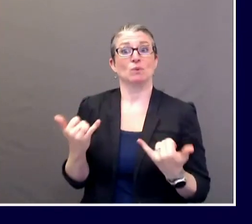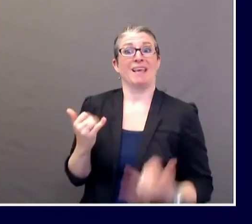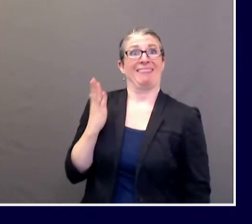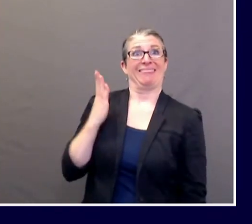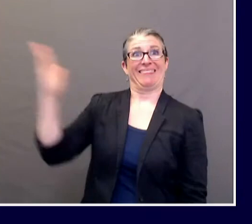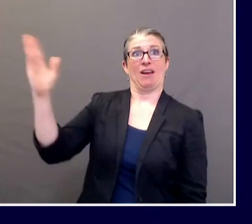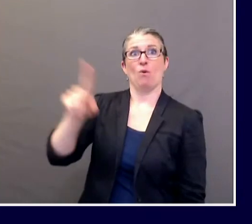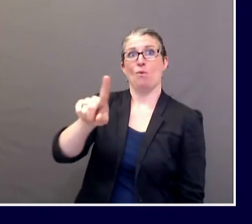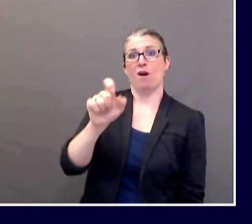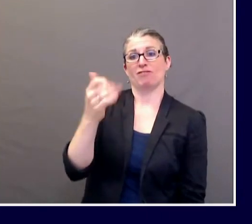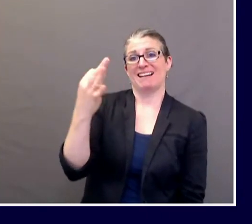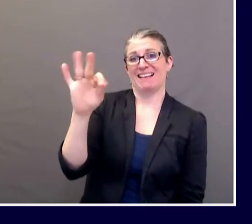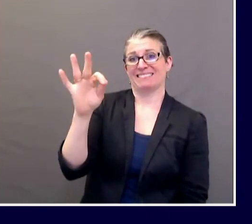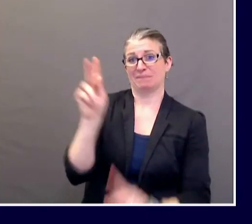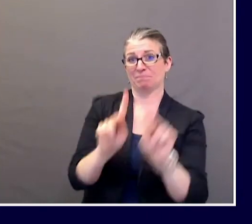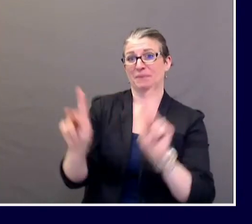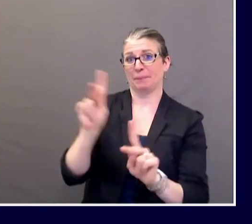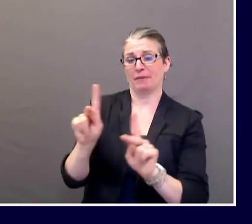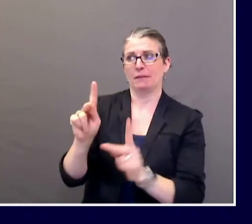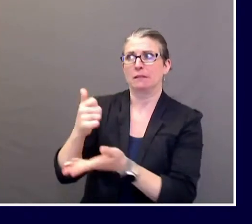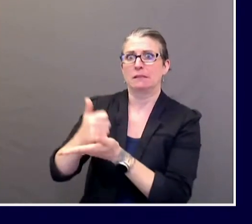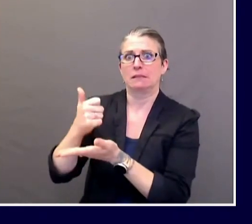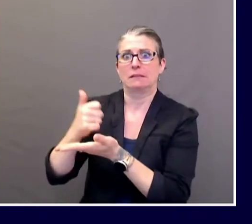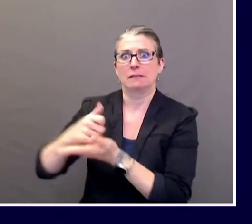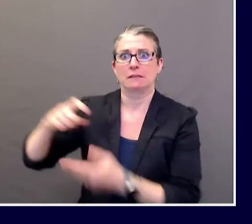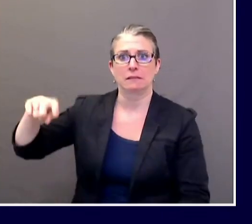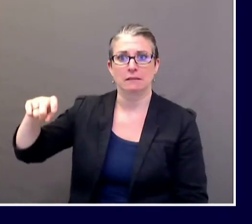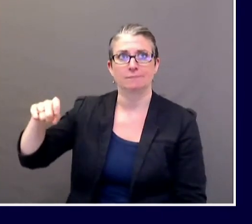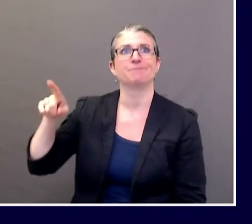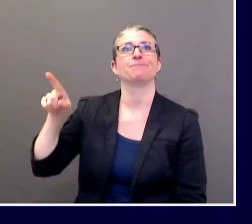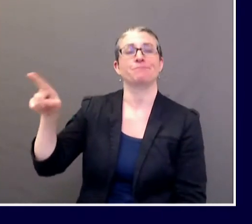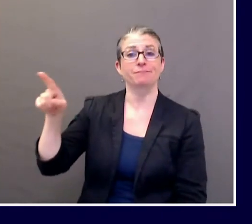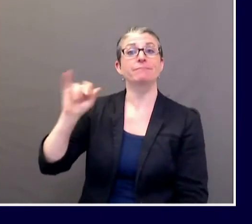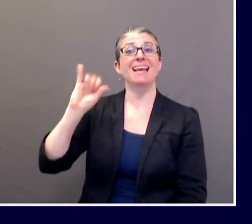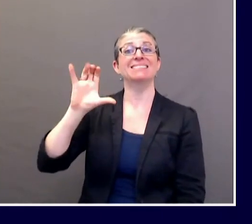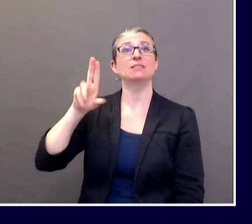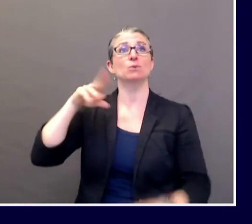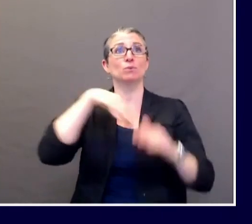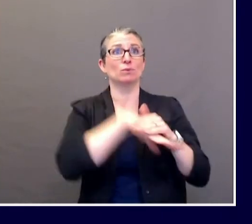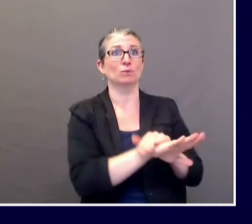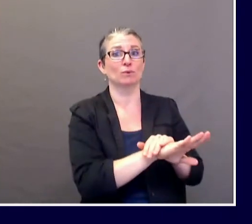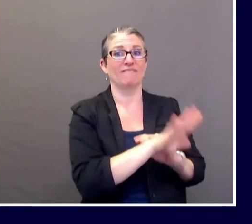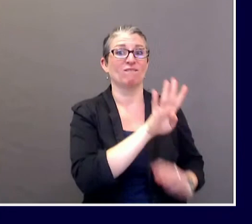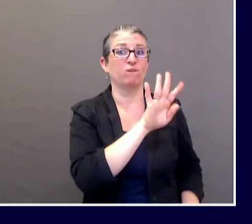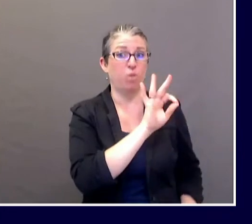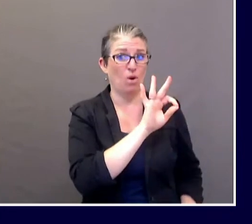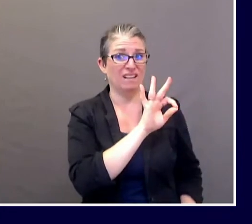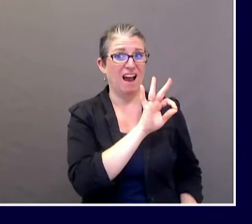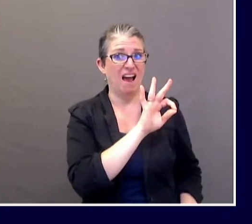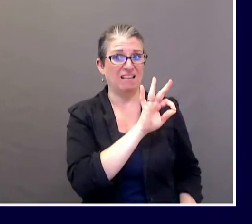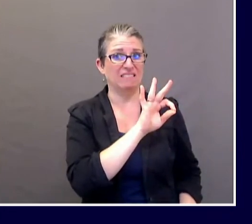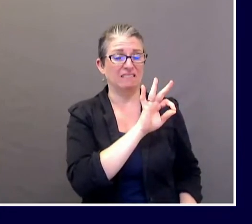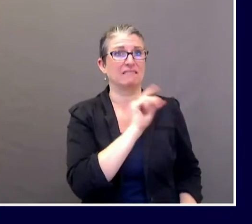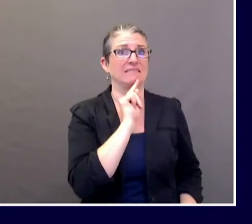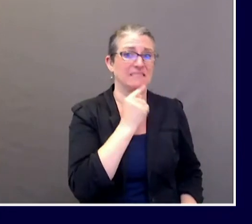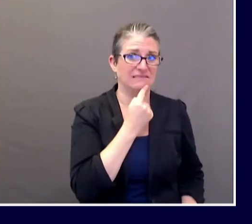COVID. 49 of them are in an intensive care unit bed, and 14 of them are on a